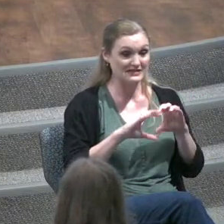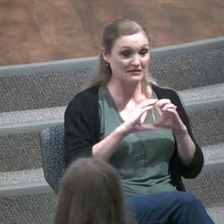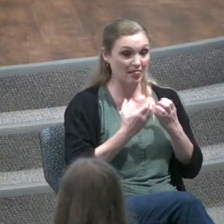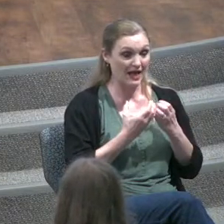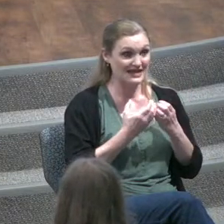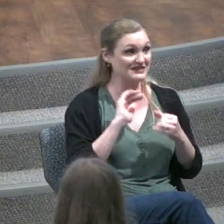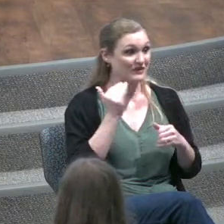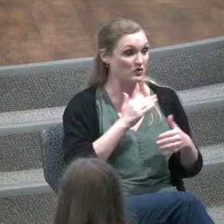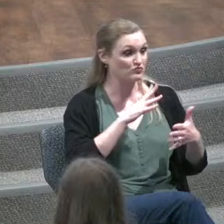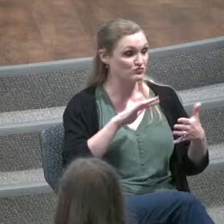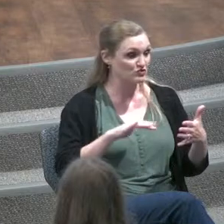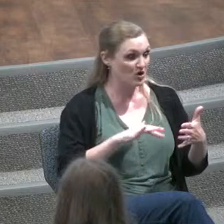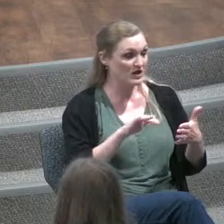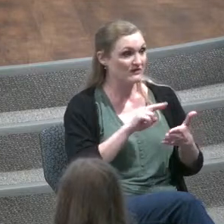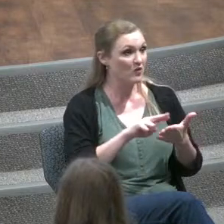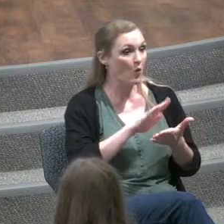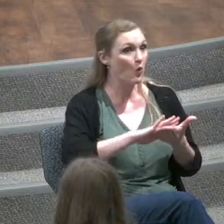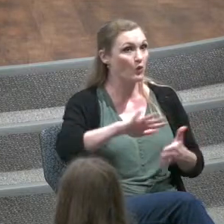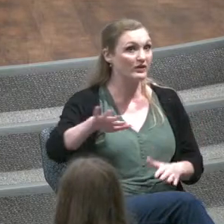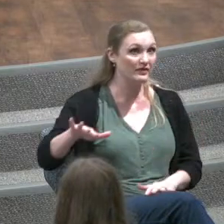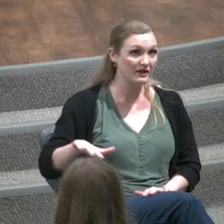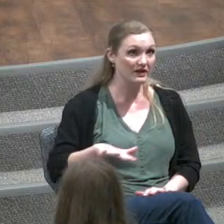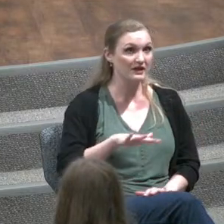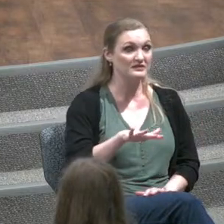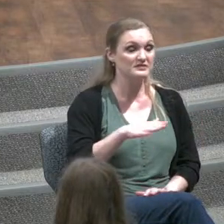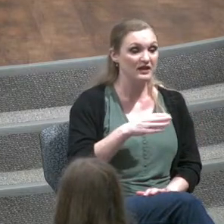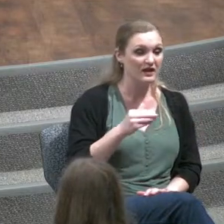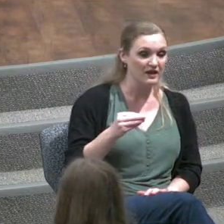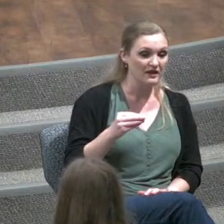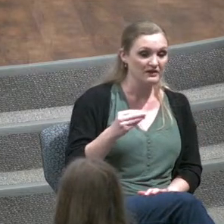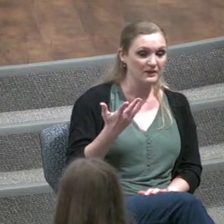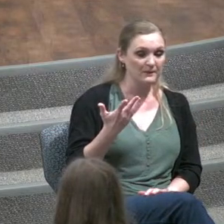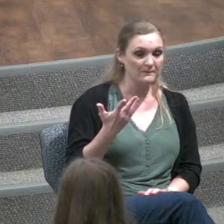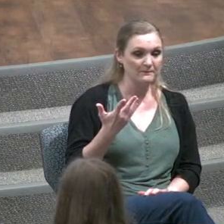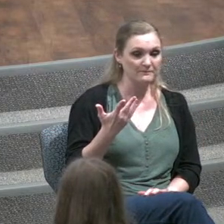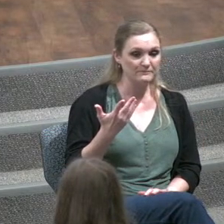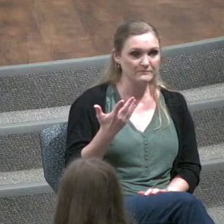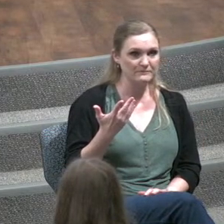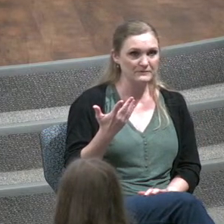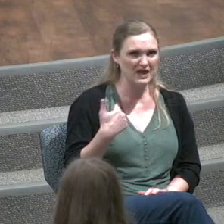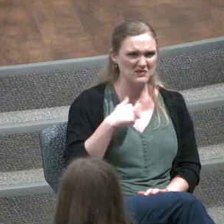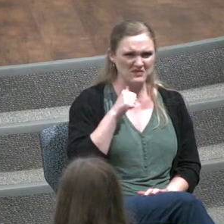class of our study of the Holy Lands. And